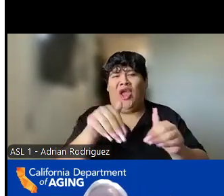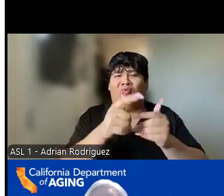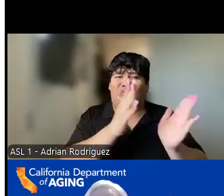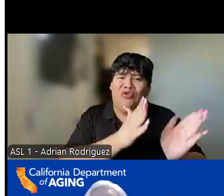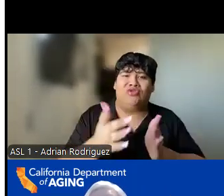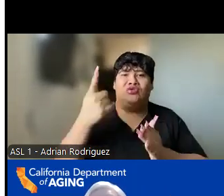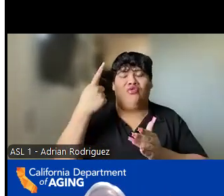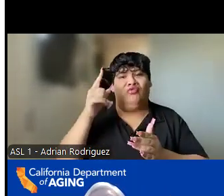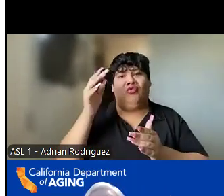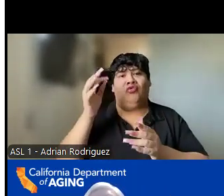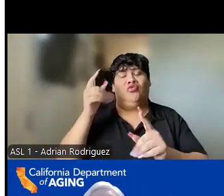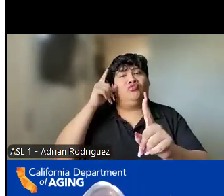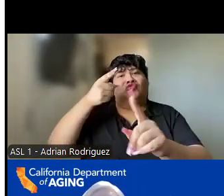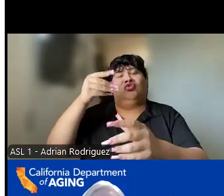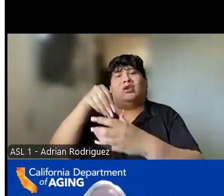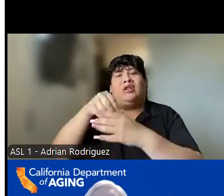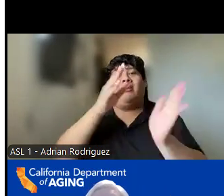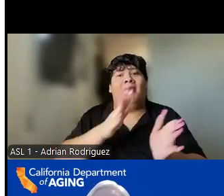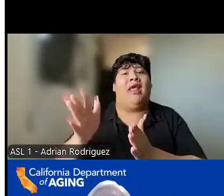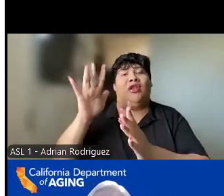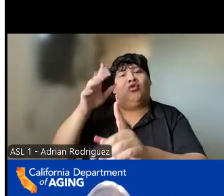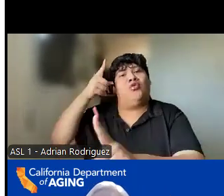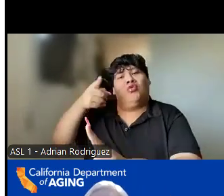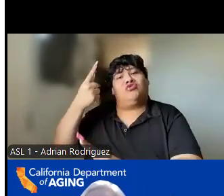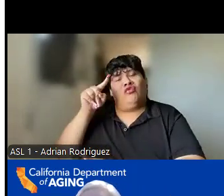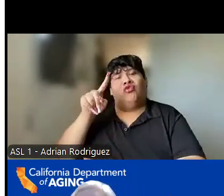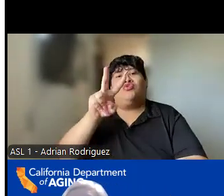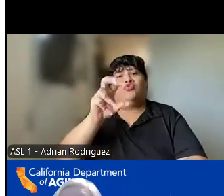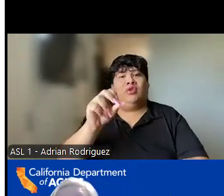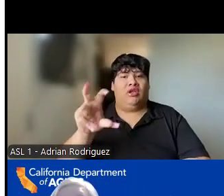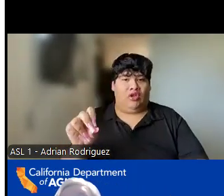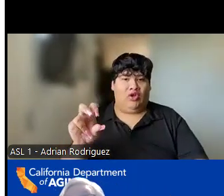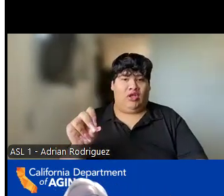improvement towards the plan's 5 bold goals for 2030.